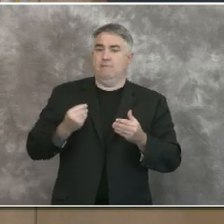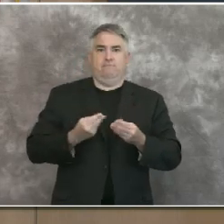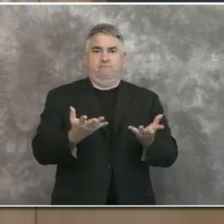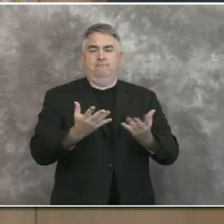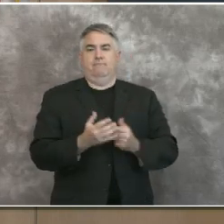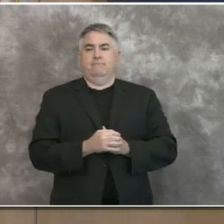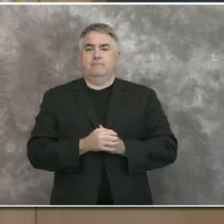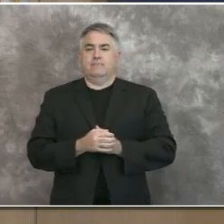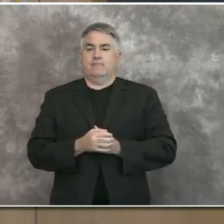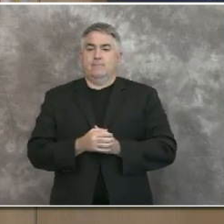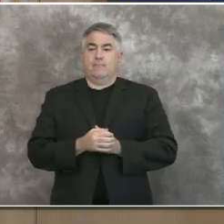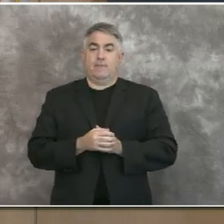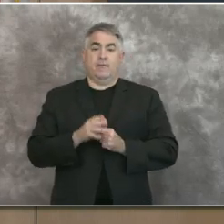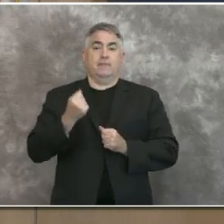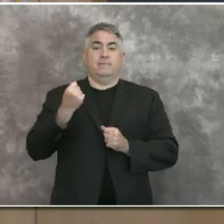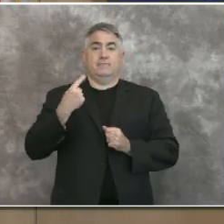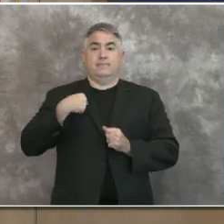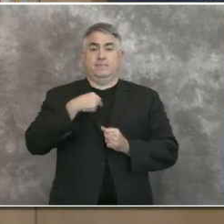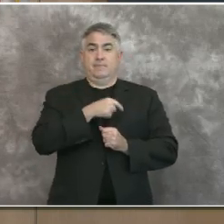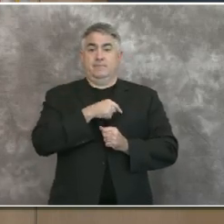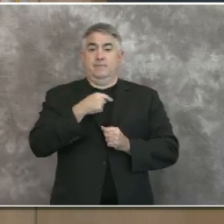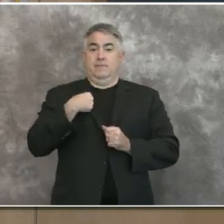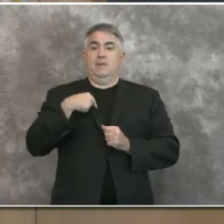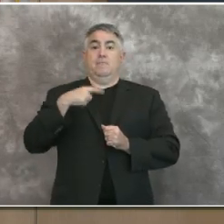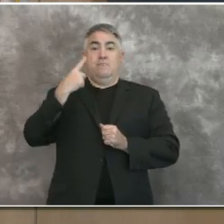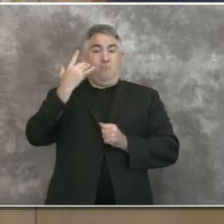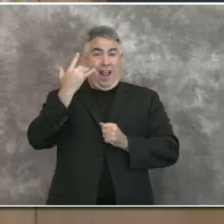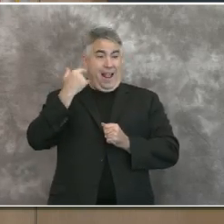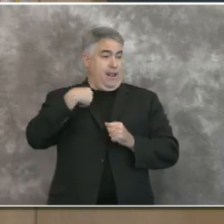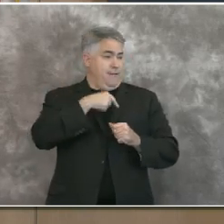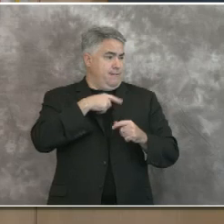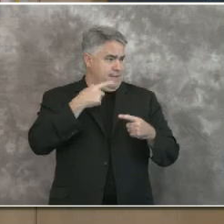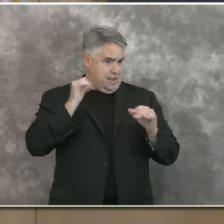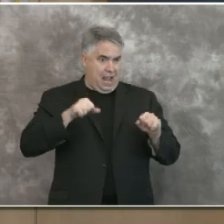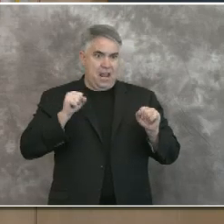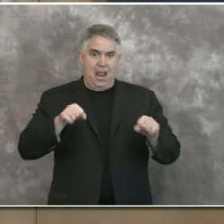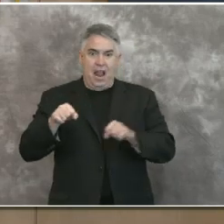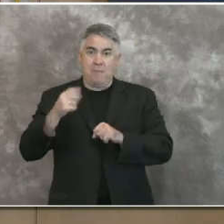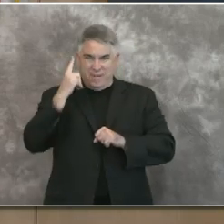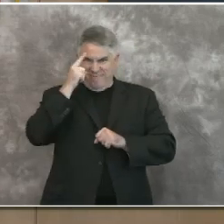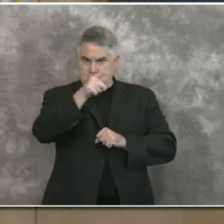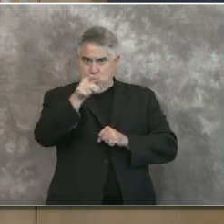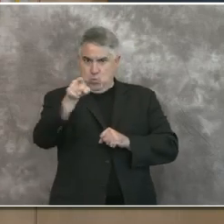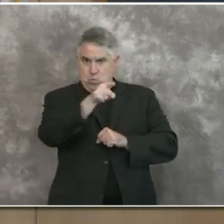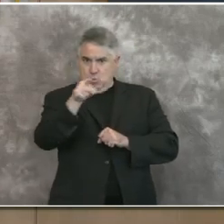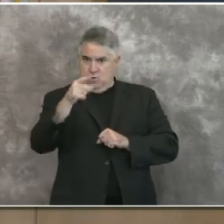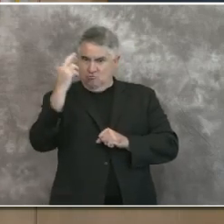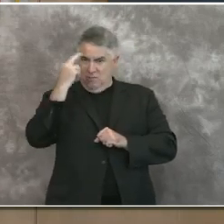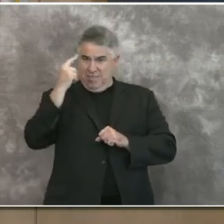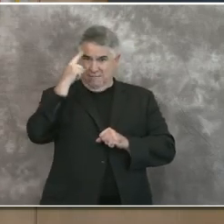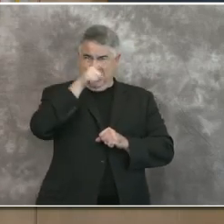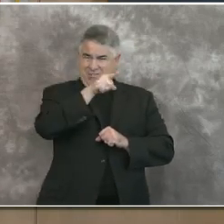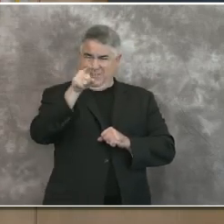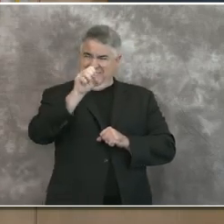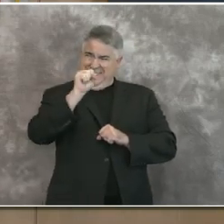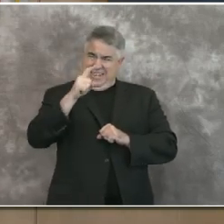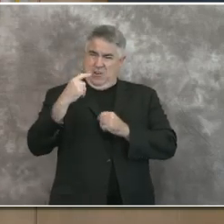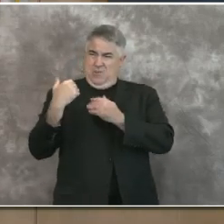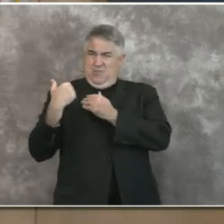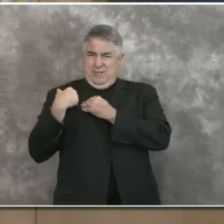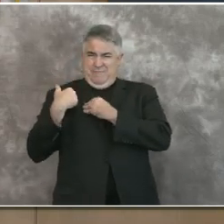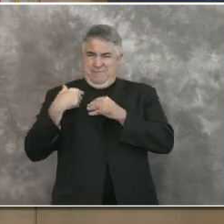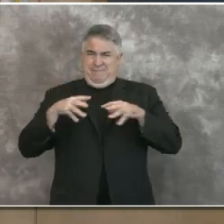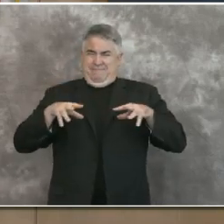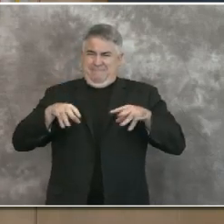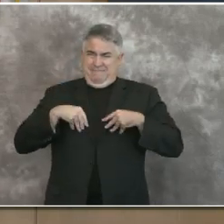these actions because of you, San Diego. It is because you took seriously the orders we have been putting out to avoid